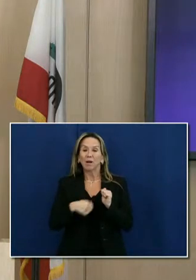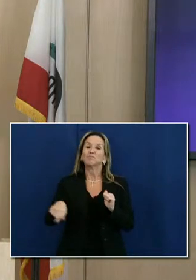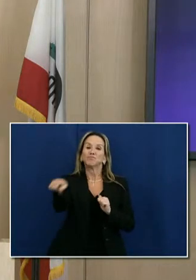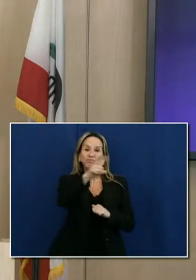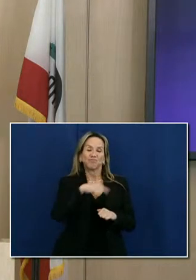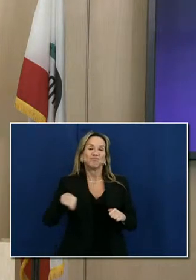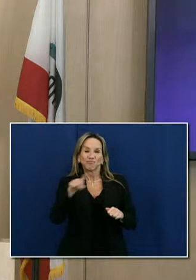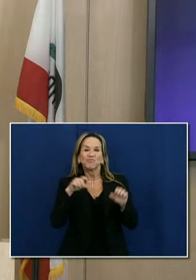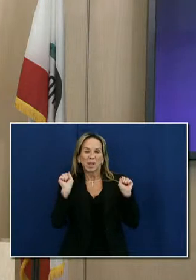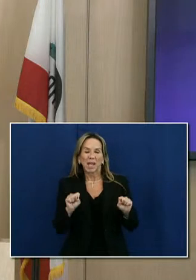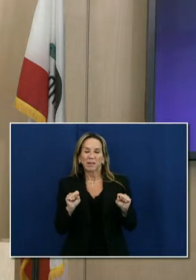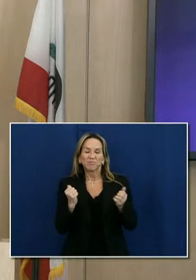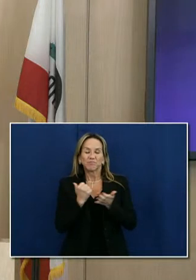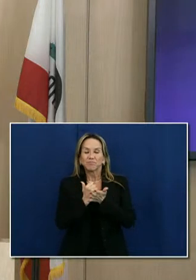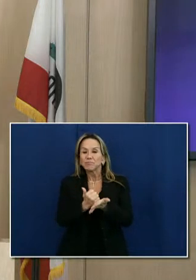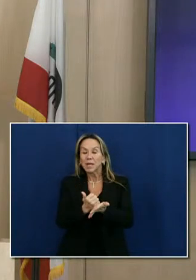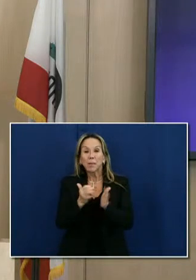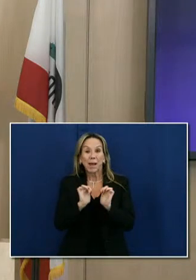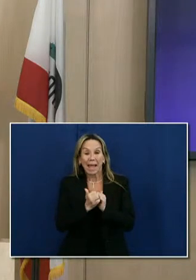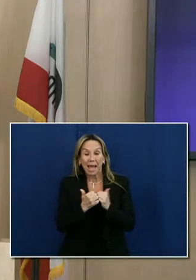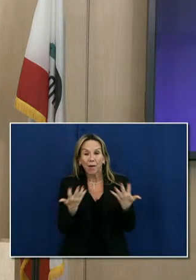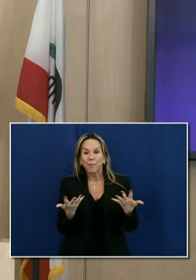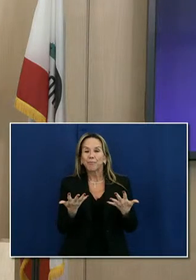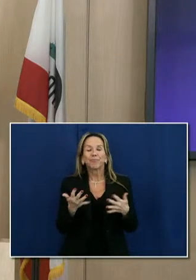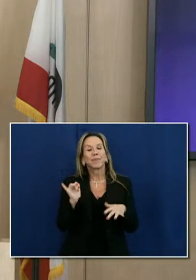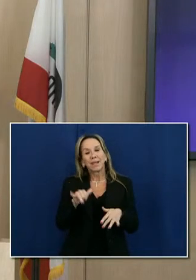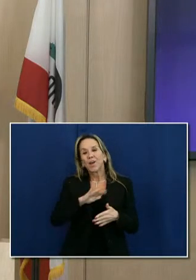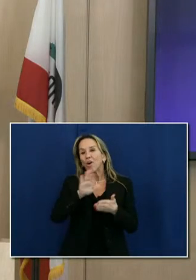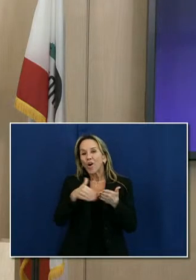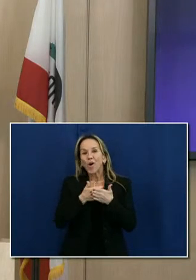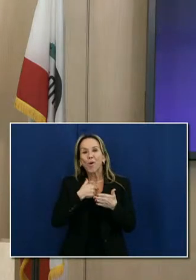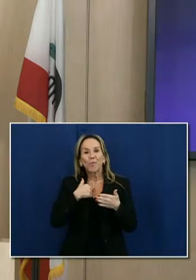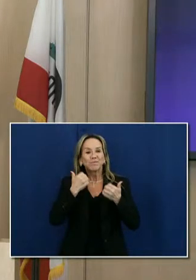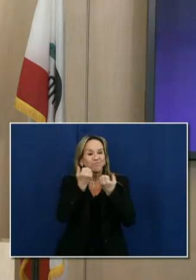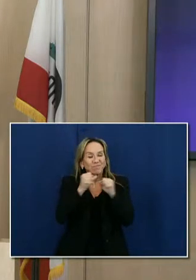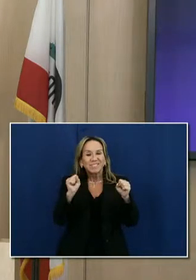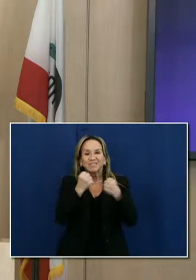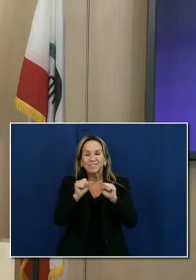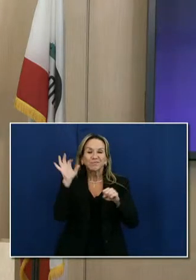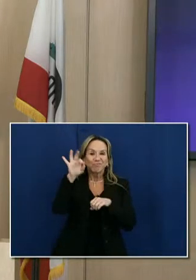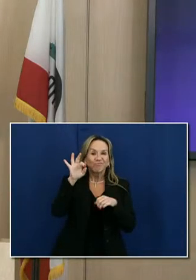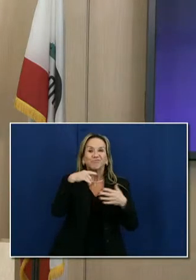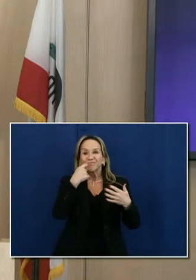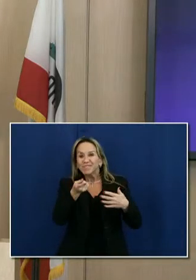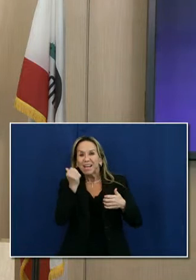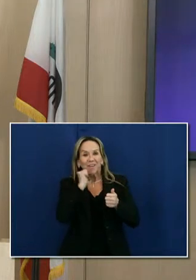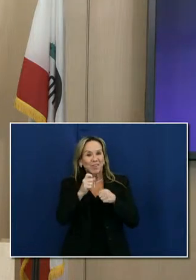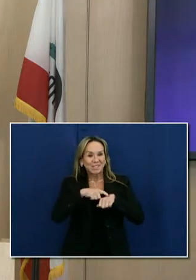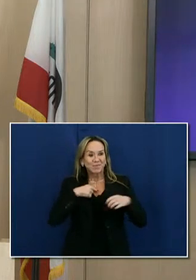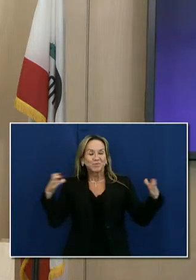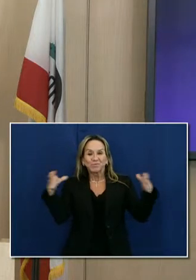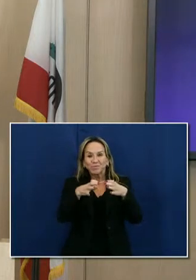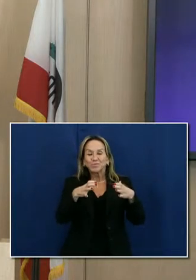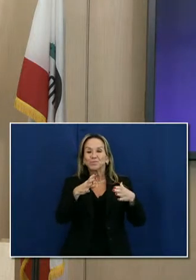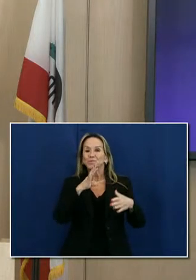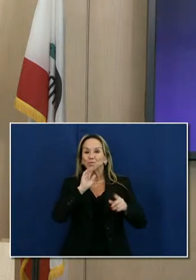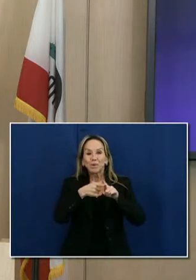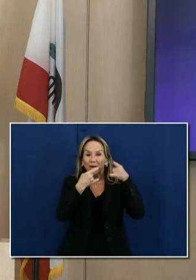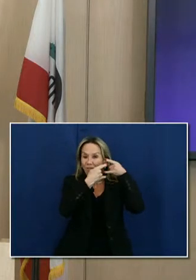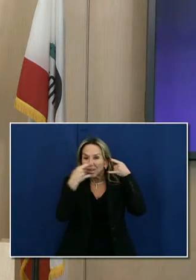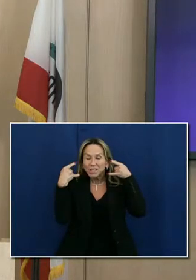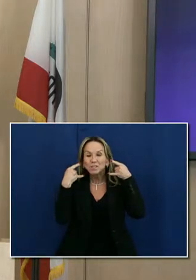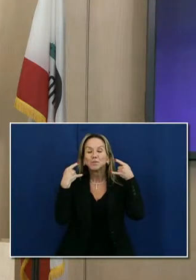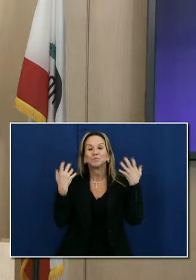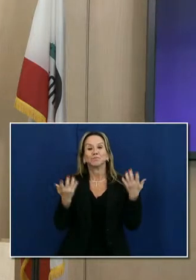that happen. And we can do that by practicing all the safety measures we've been talking about every time we come together. Wearing